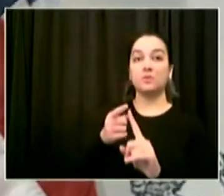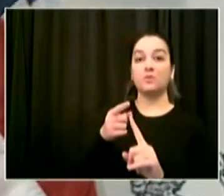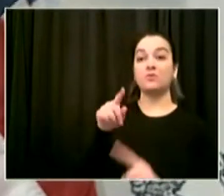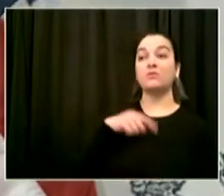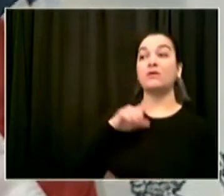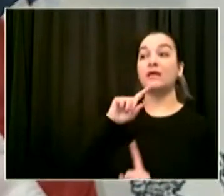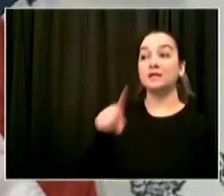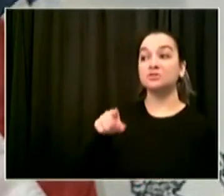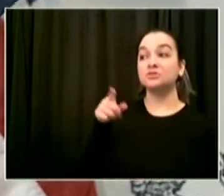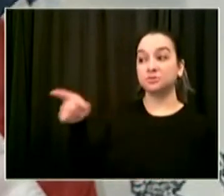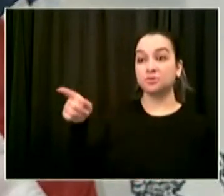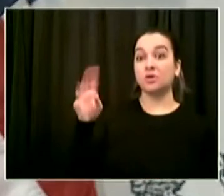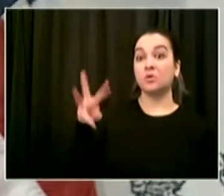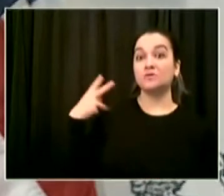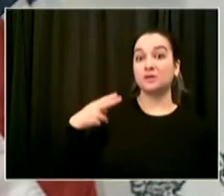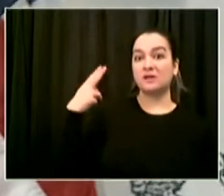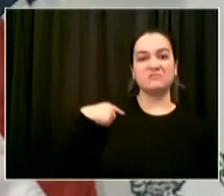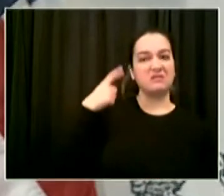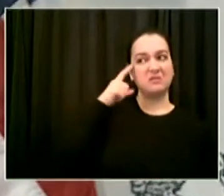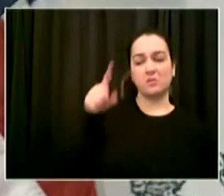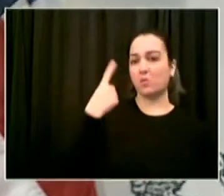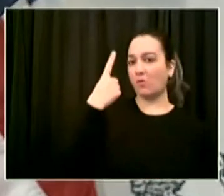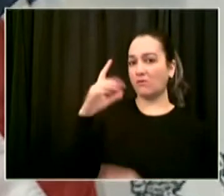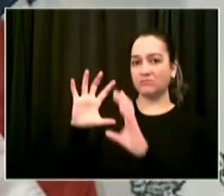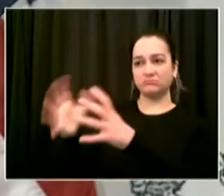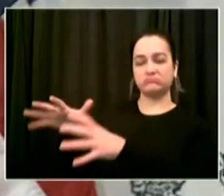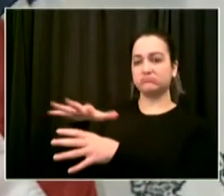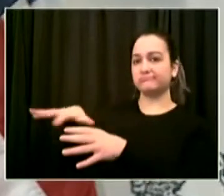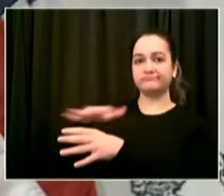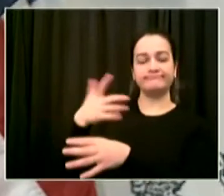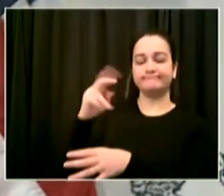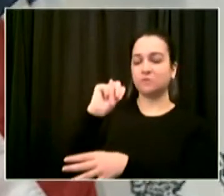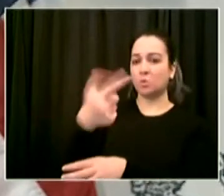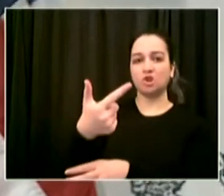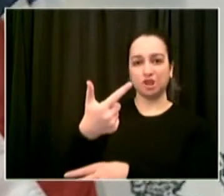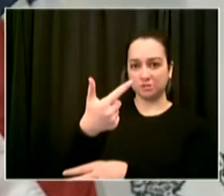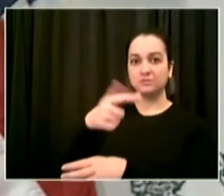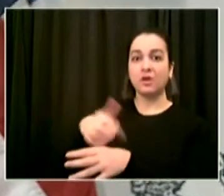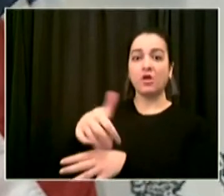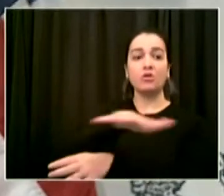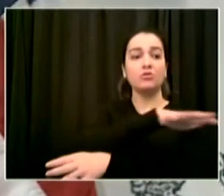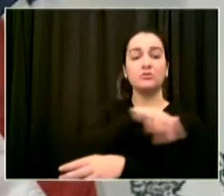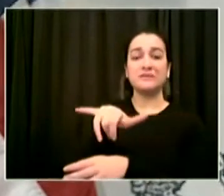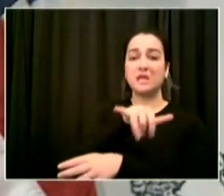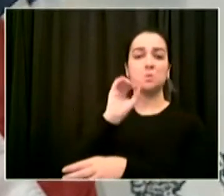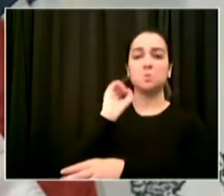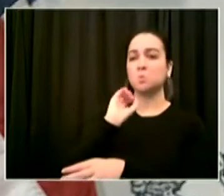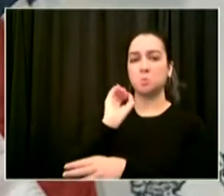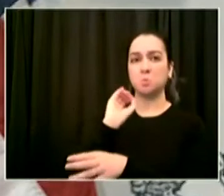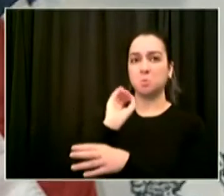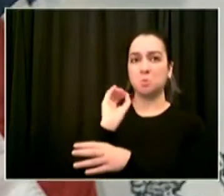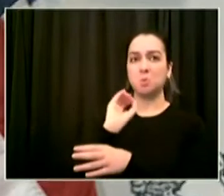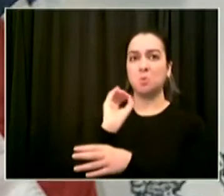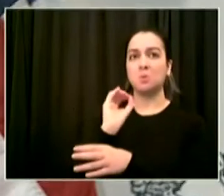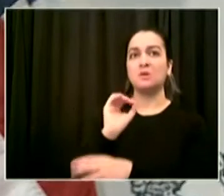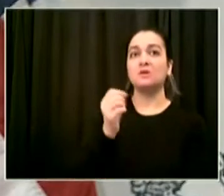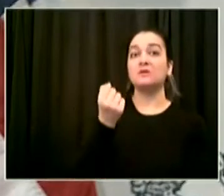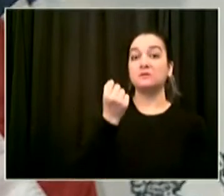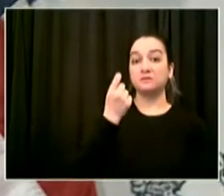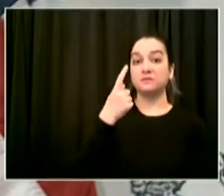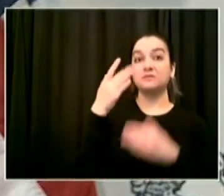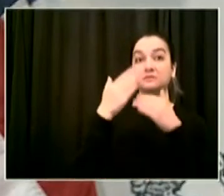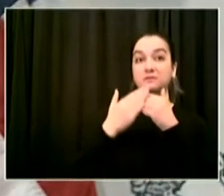the difference makers will be the very localized community-based sites, the clinics, the H&H clinics,